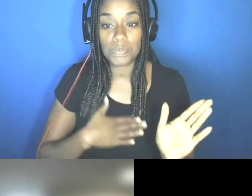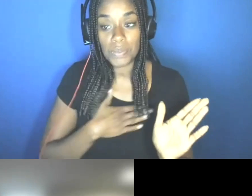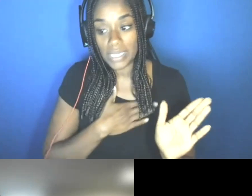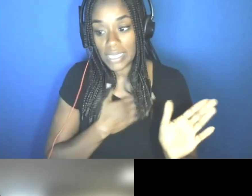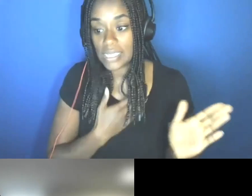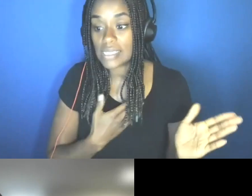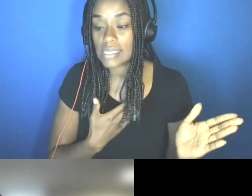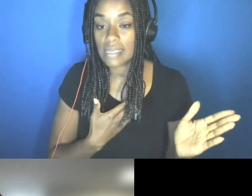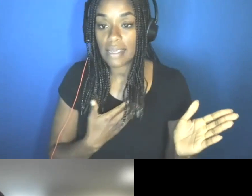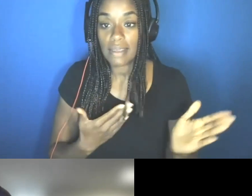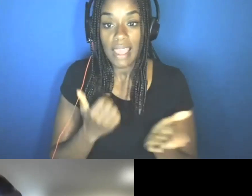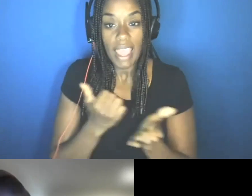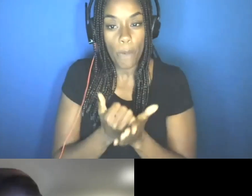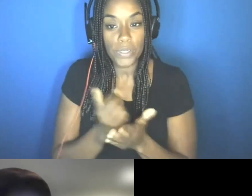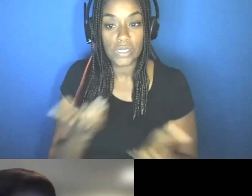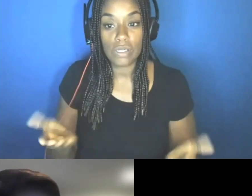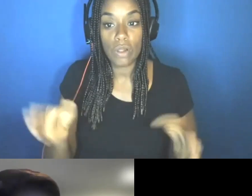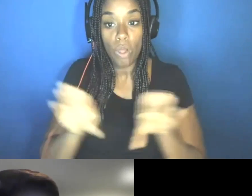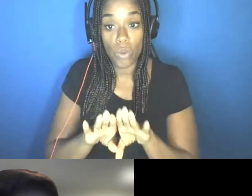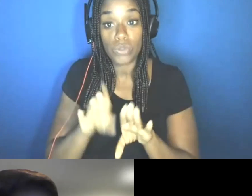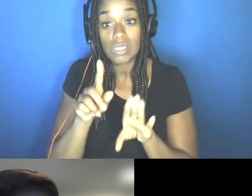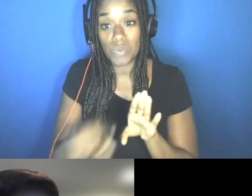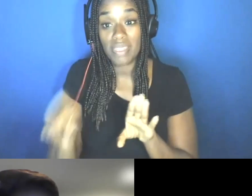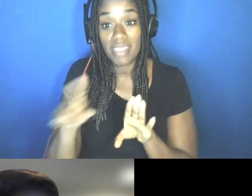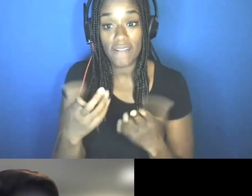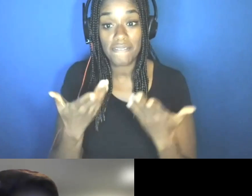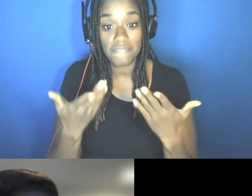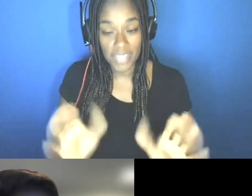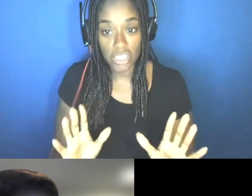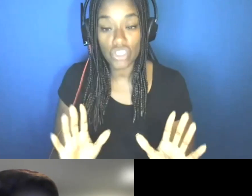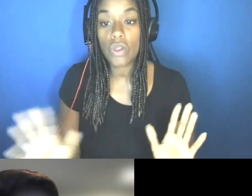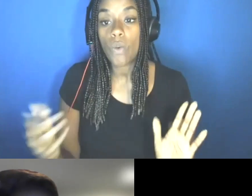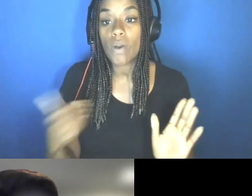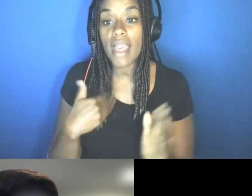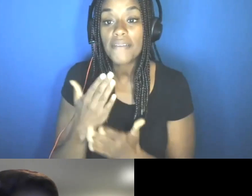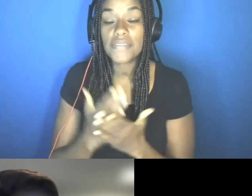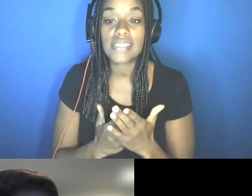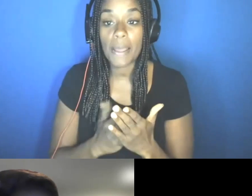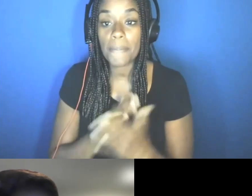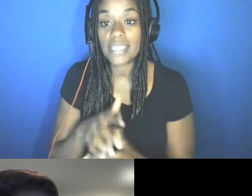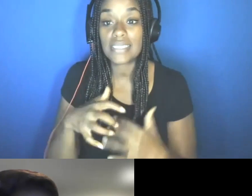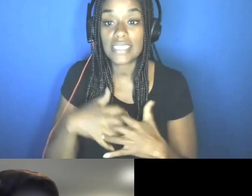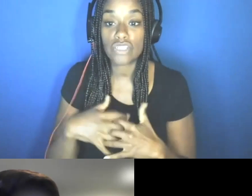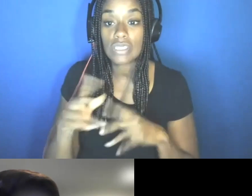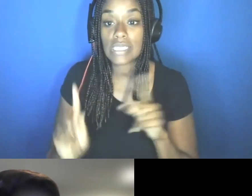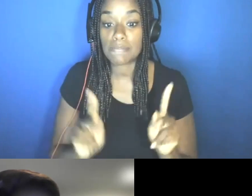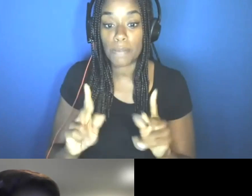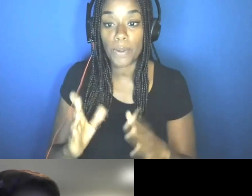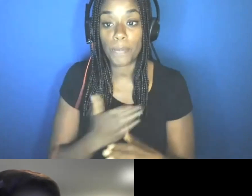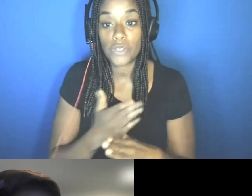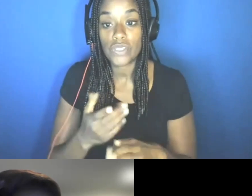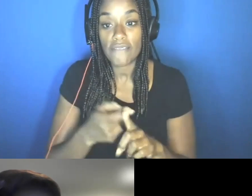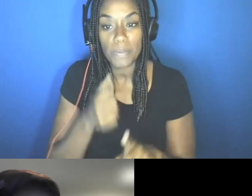And after they're finished, we are going to leave with some Native Indigenous peoples music that we had from yesterday's